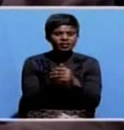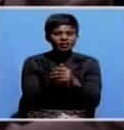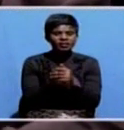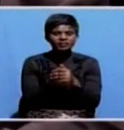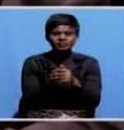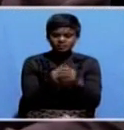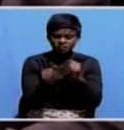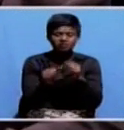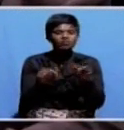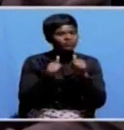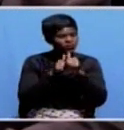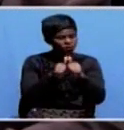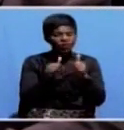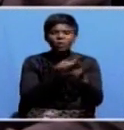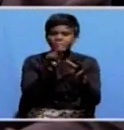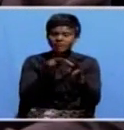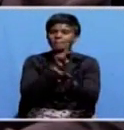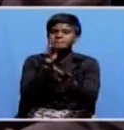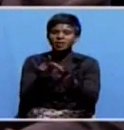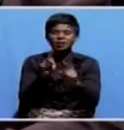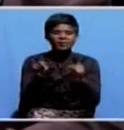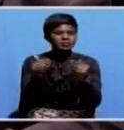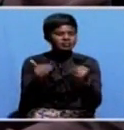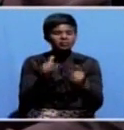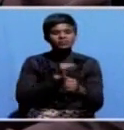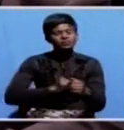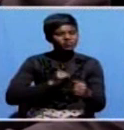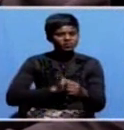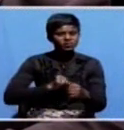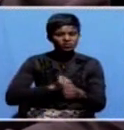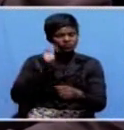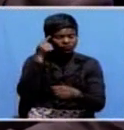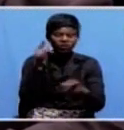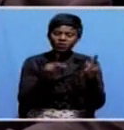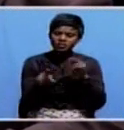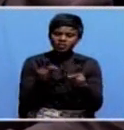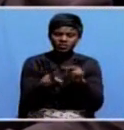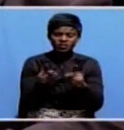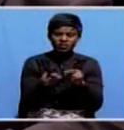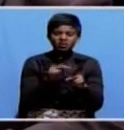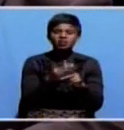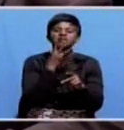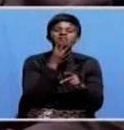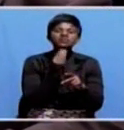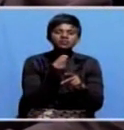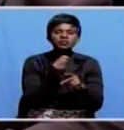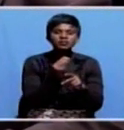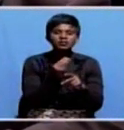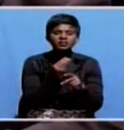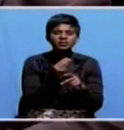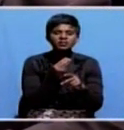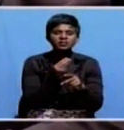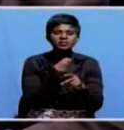for the status quo. But unfortunately for those people, Chiluba stuck to